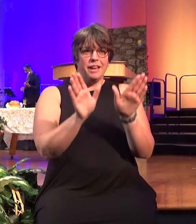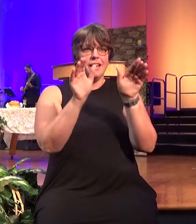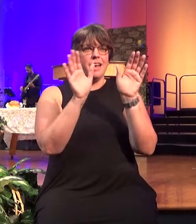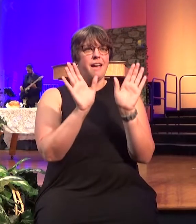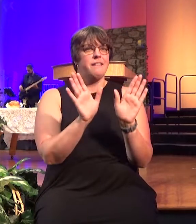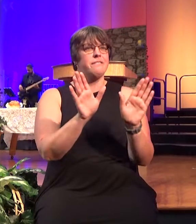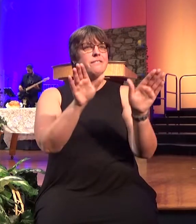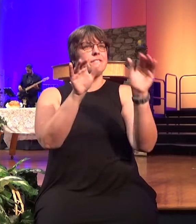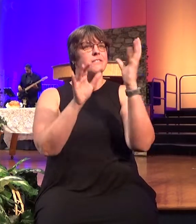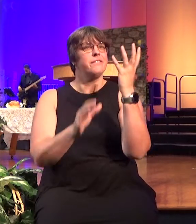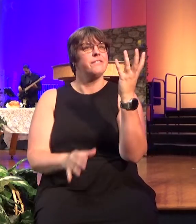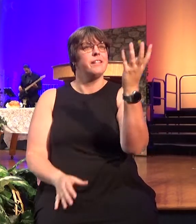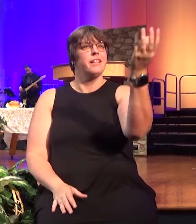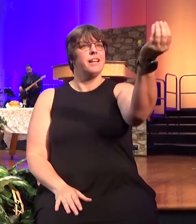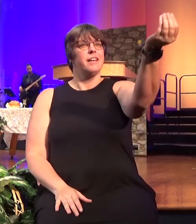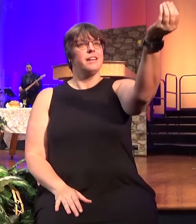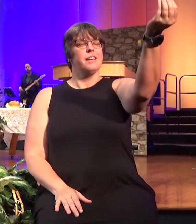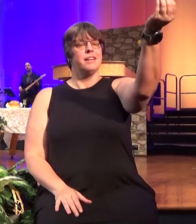fly